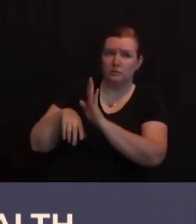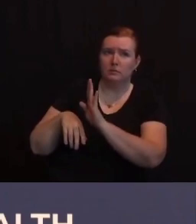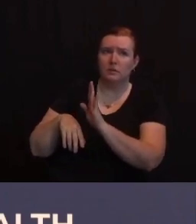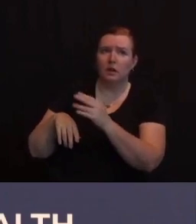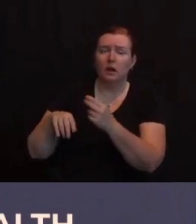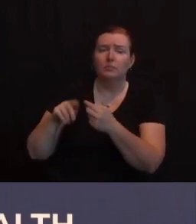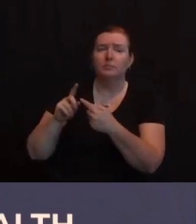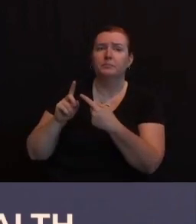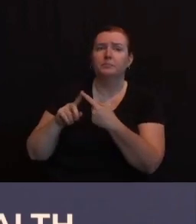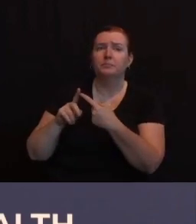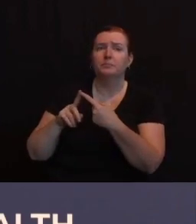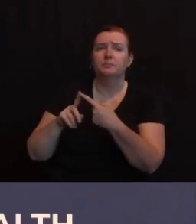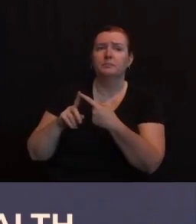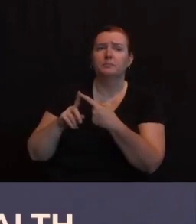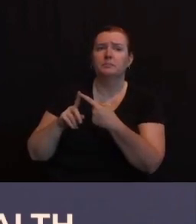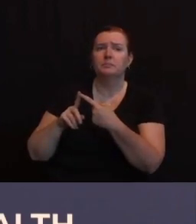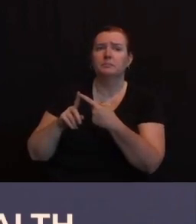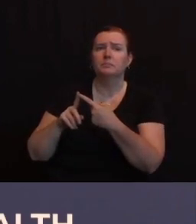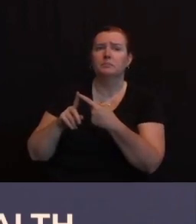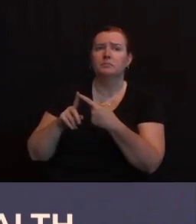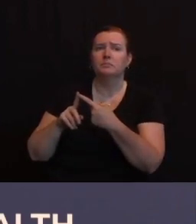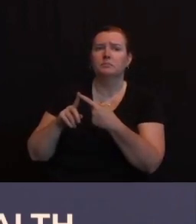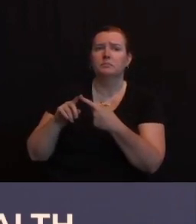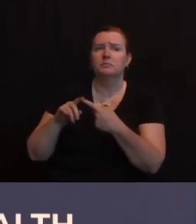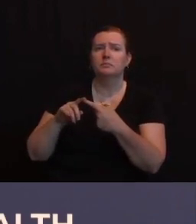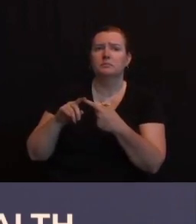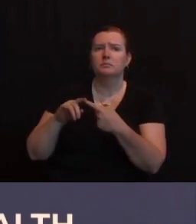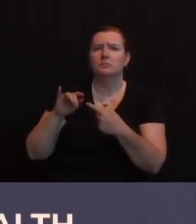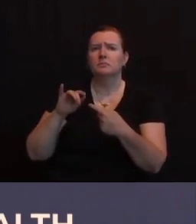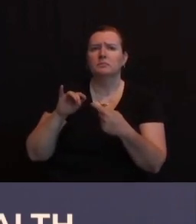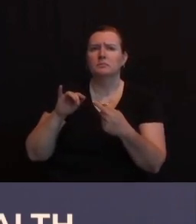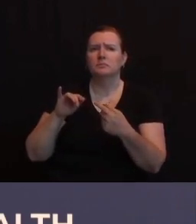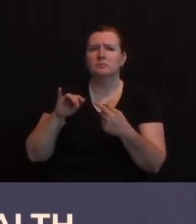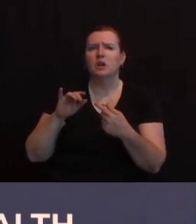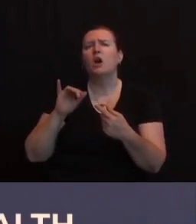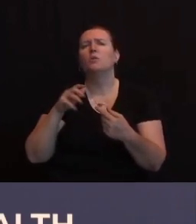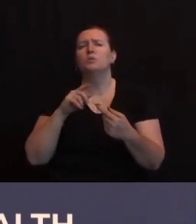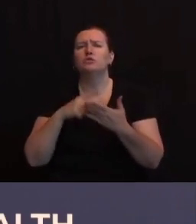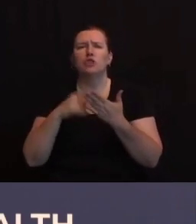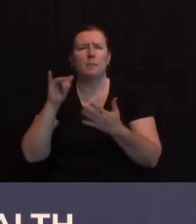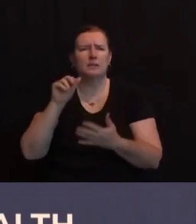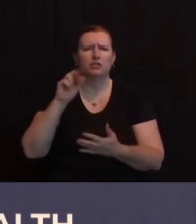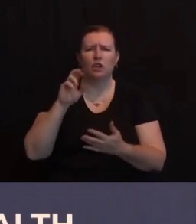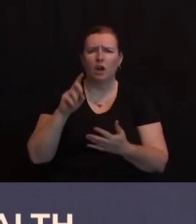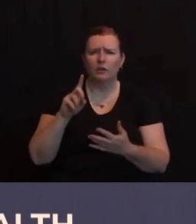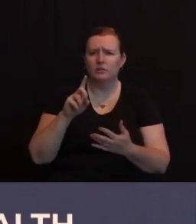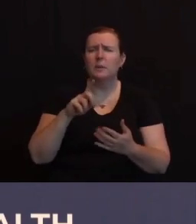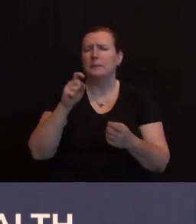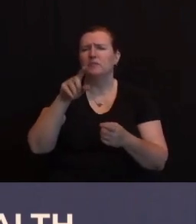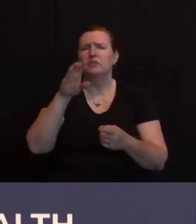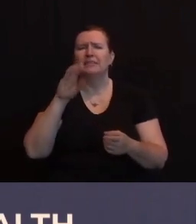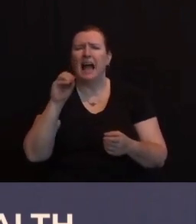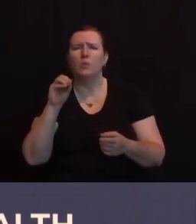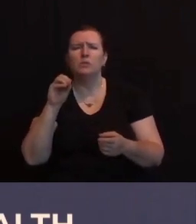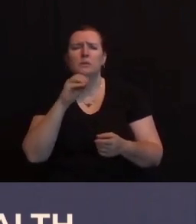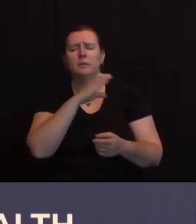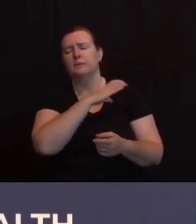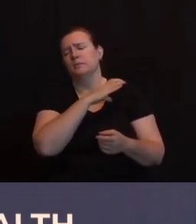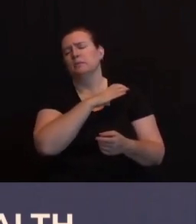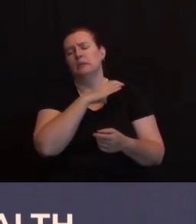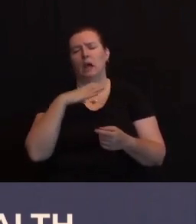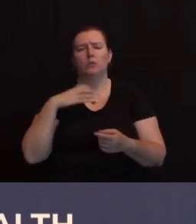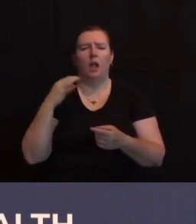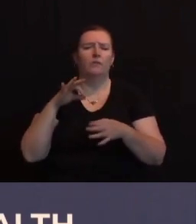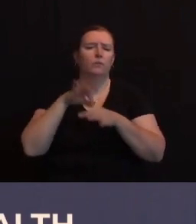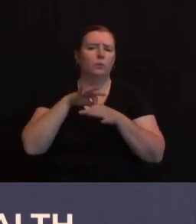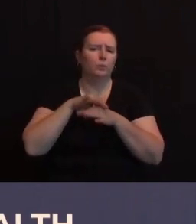after action, so we're engaging directly with the clerks, the county boards of elections, Secretary of State's office, as well as